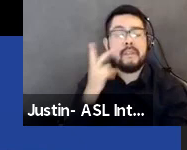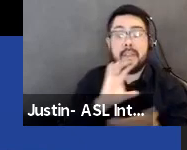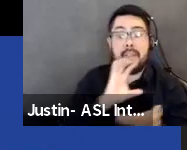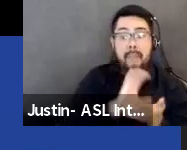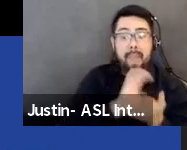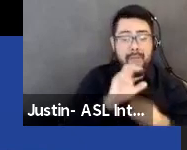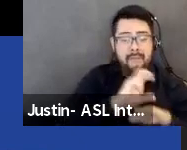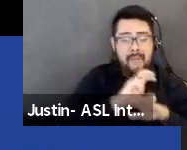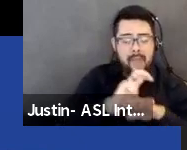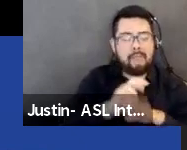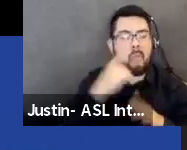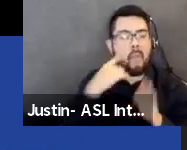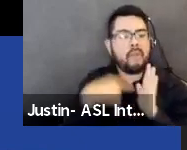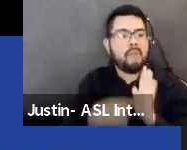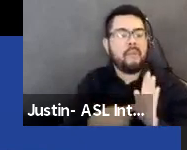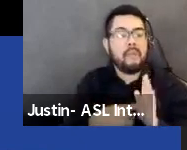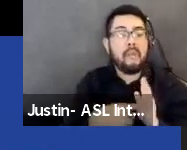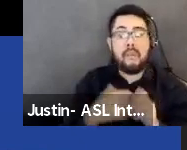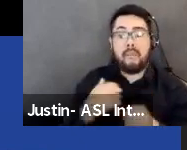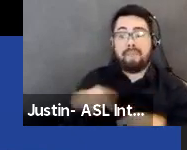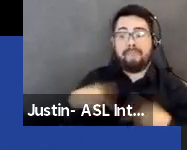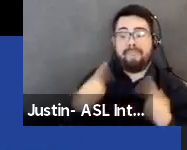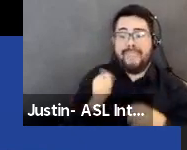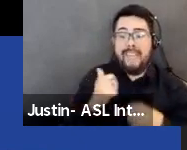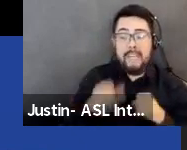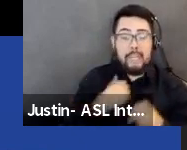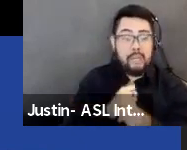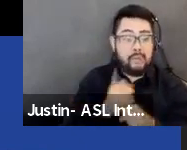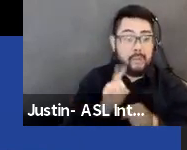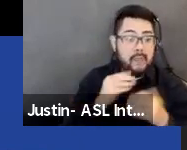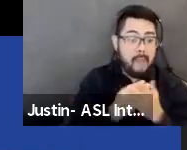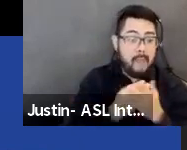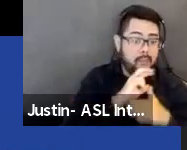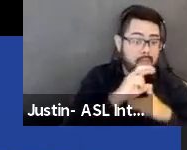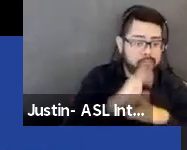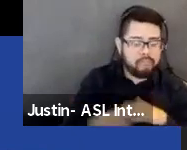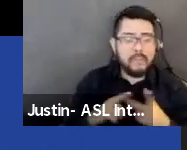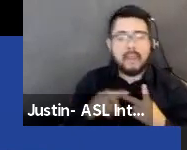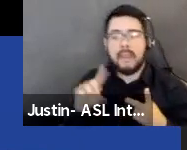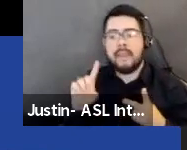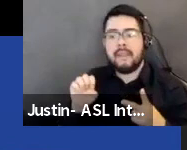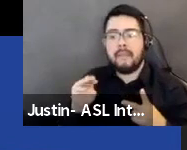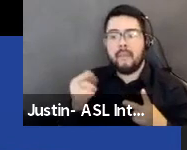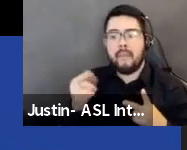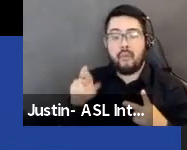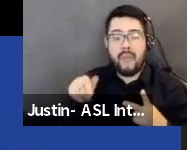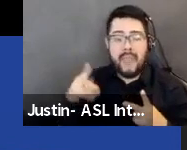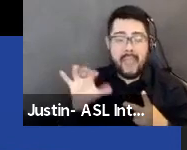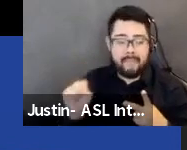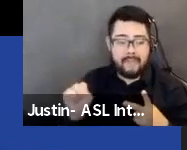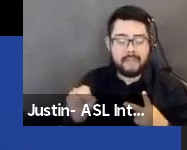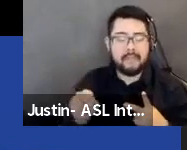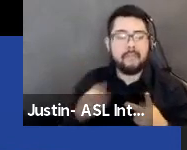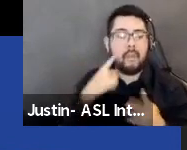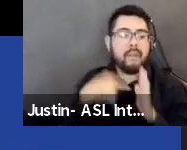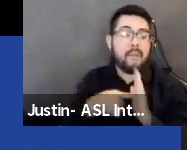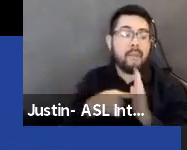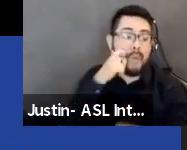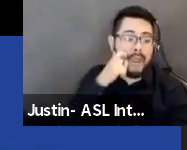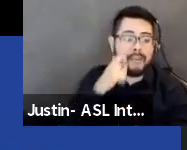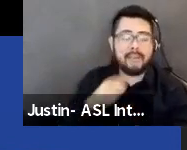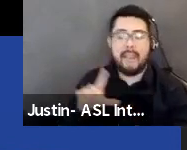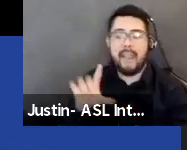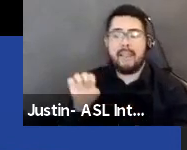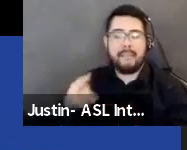investment like where do we spend money the last 10 years demographics thinking about race students with limited english proficiency our